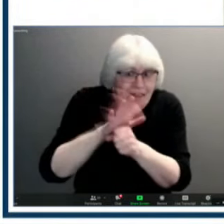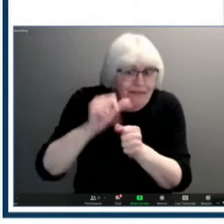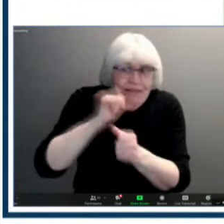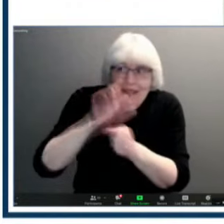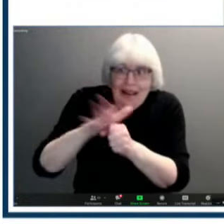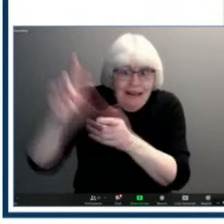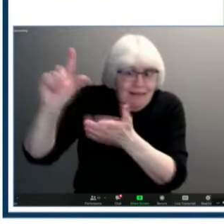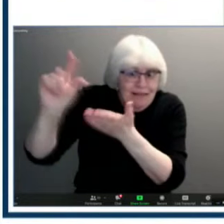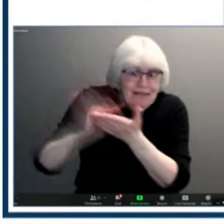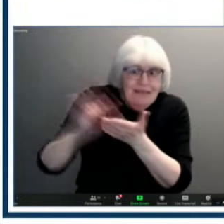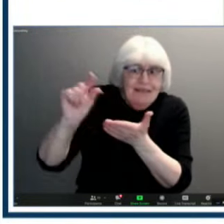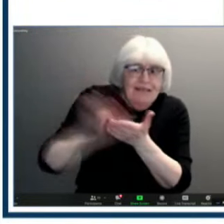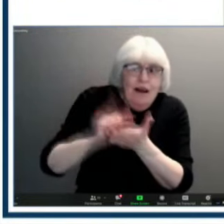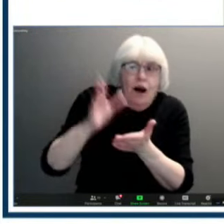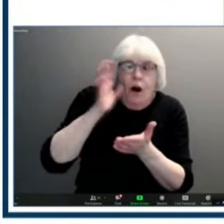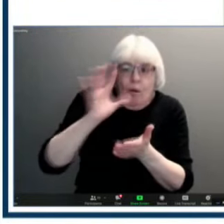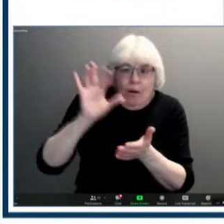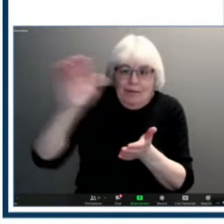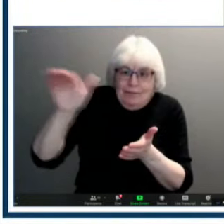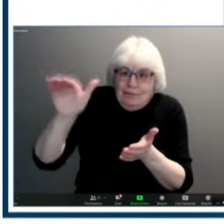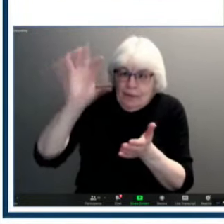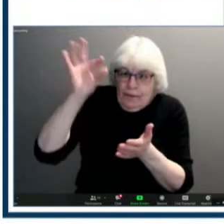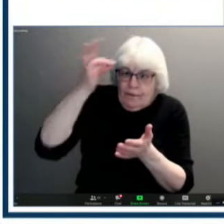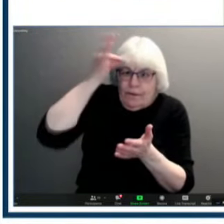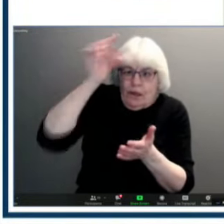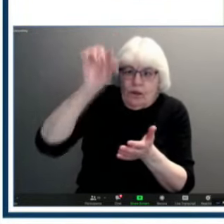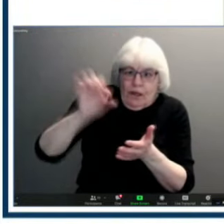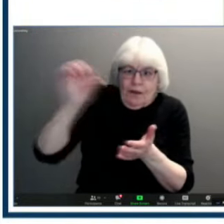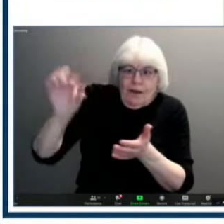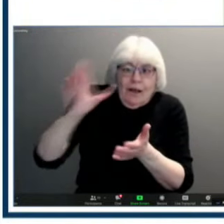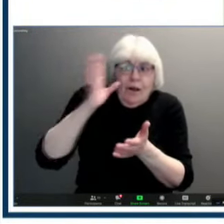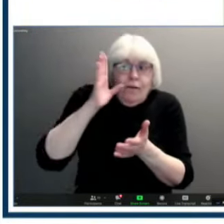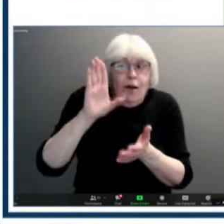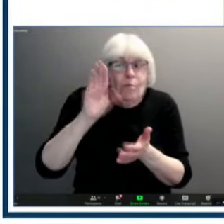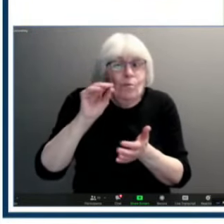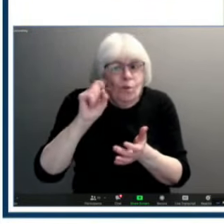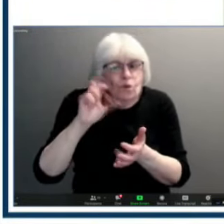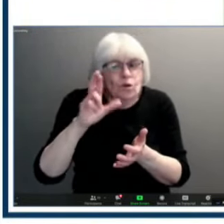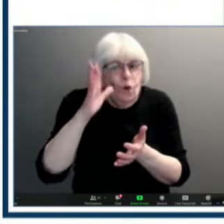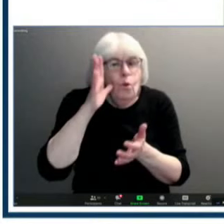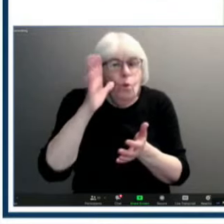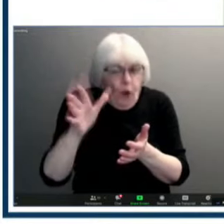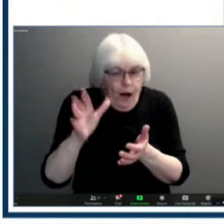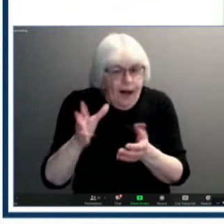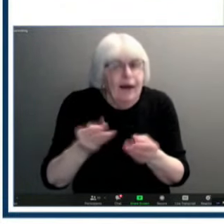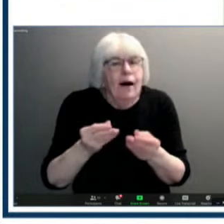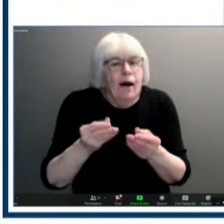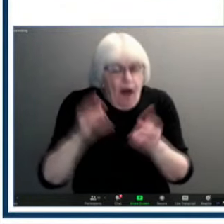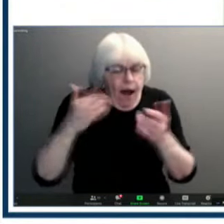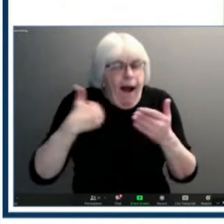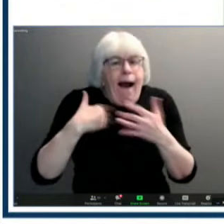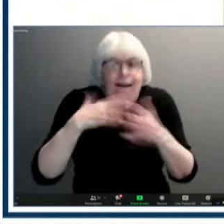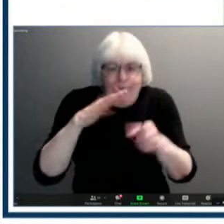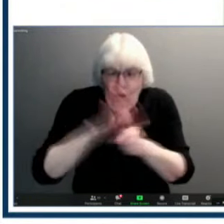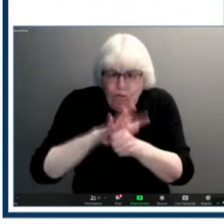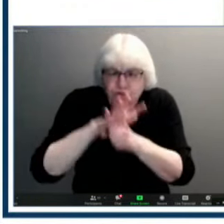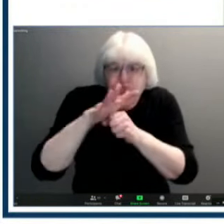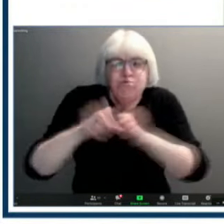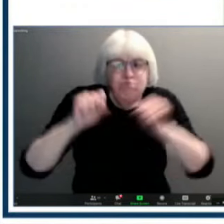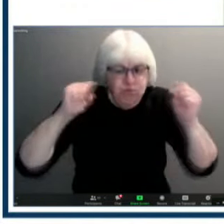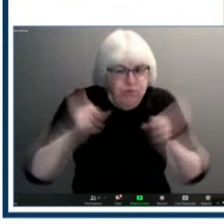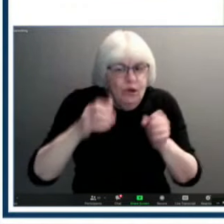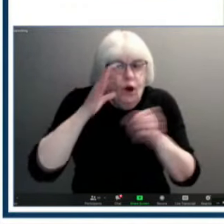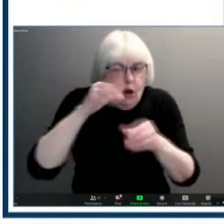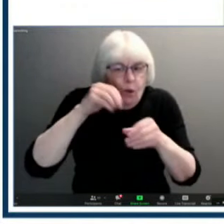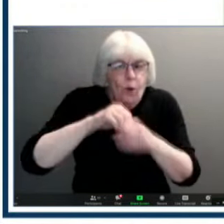has indicated that there's enough boosters for all Canadians. So we just need to make sure we get them when we need them and where we need them.